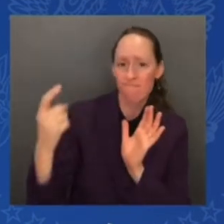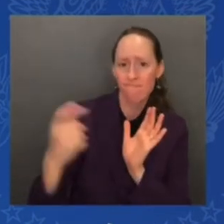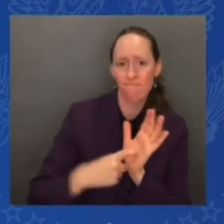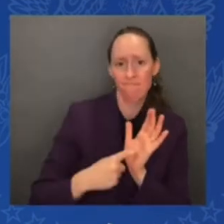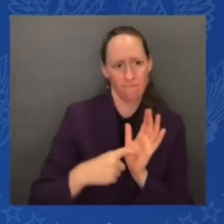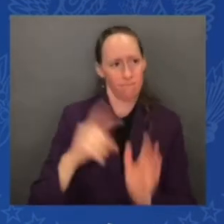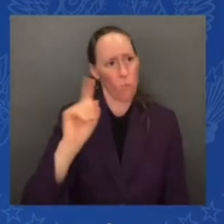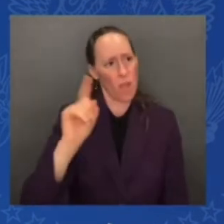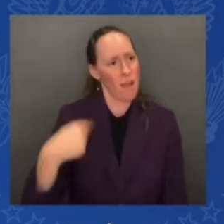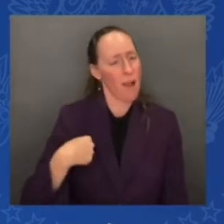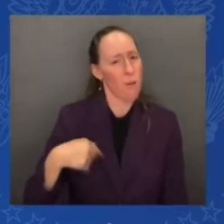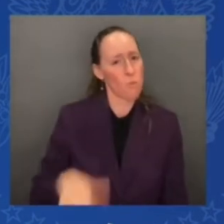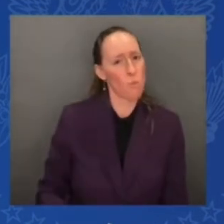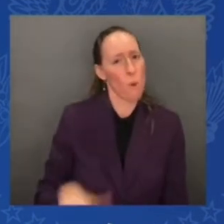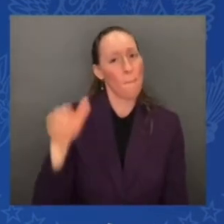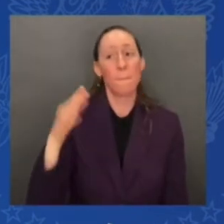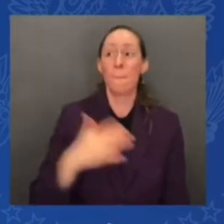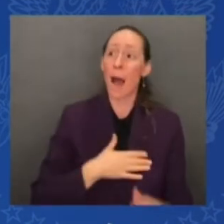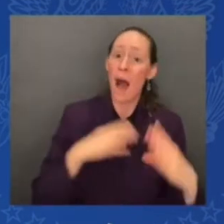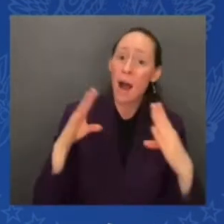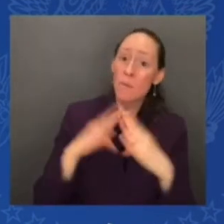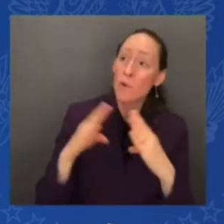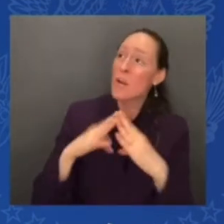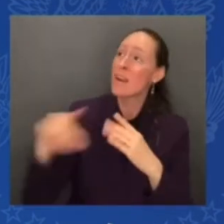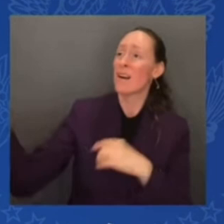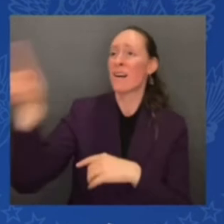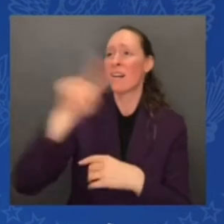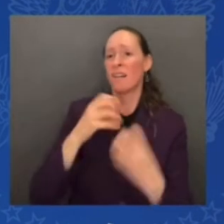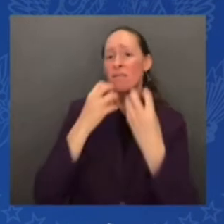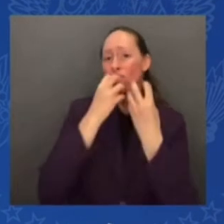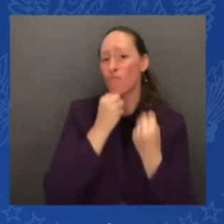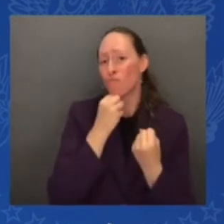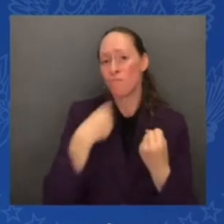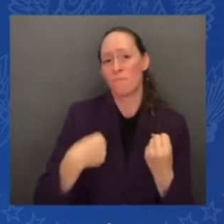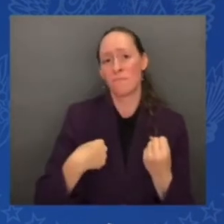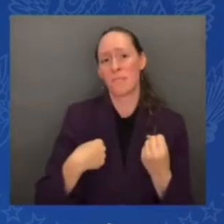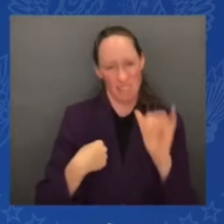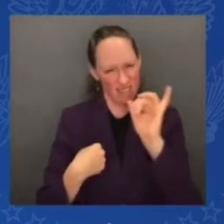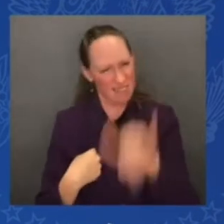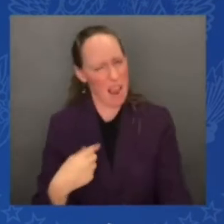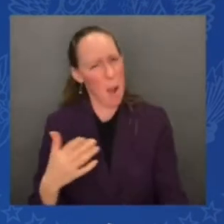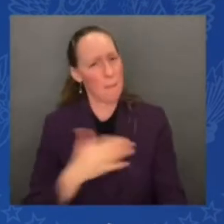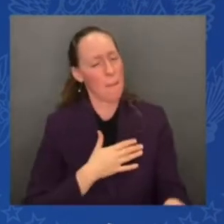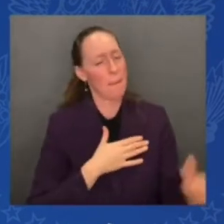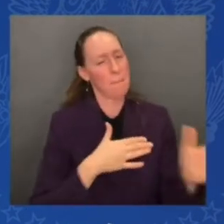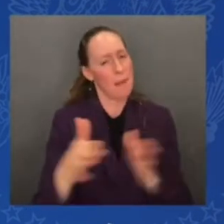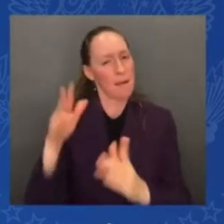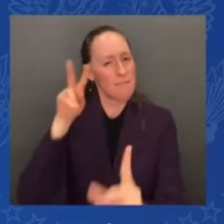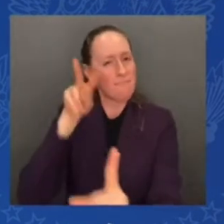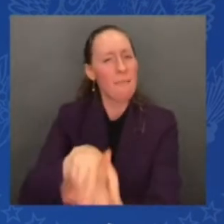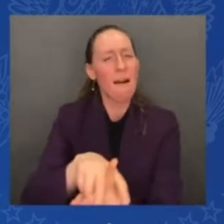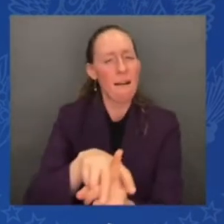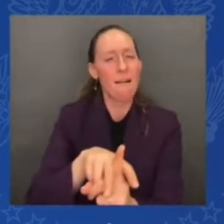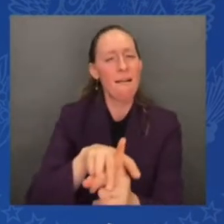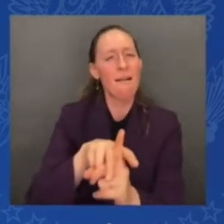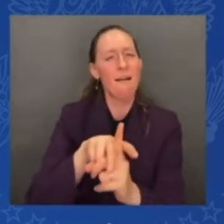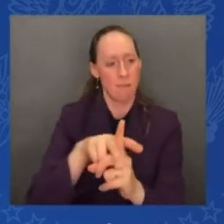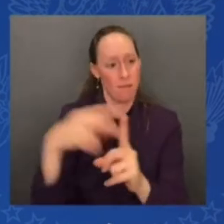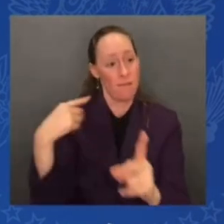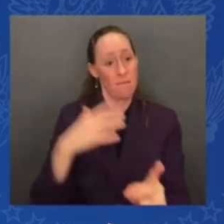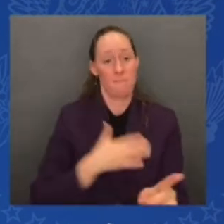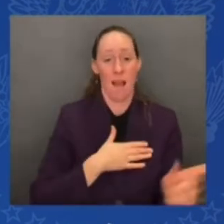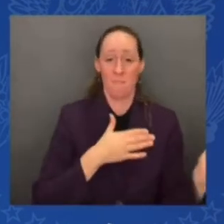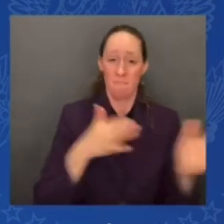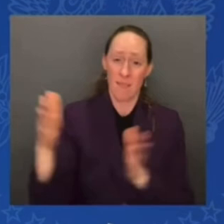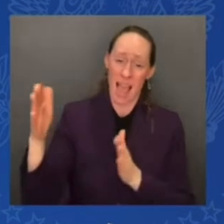all part of my plan. The plan is to invest in America. We're transforming our country, including by rebuilding